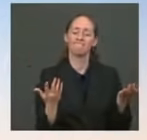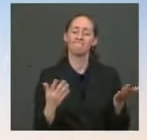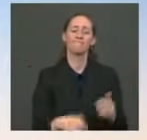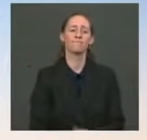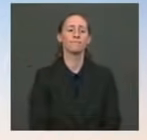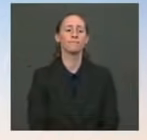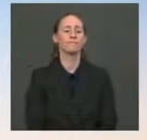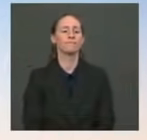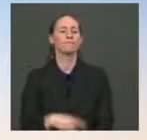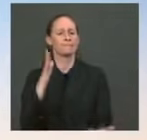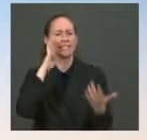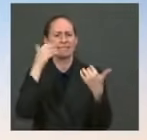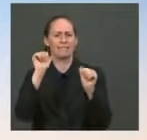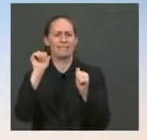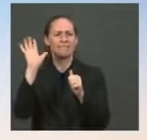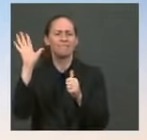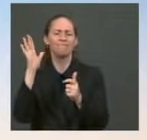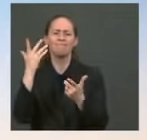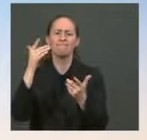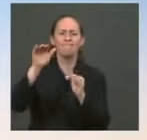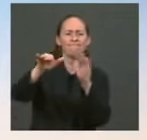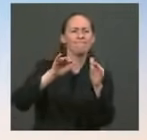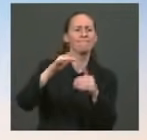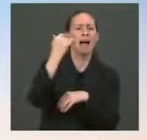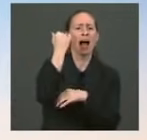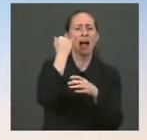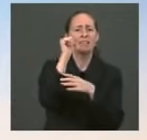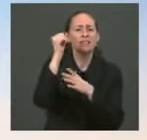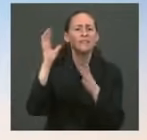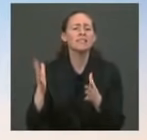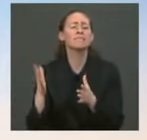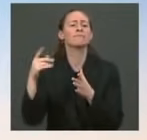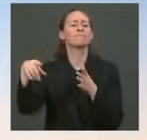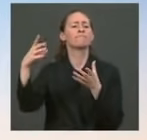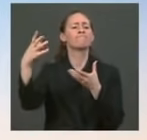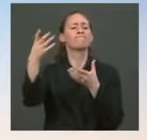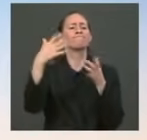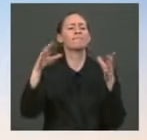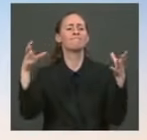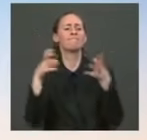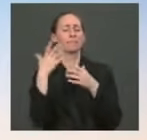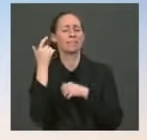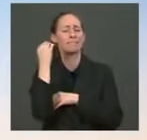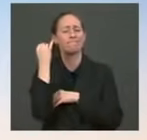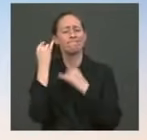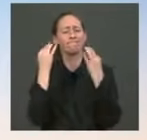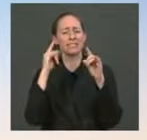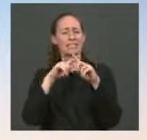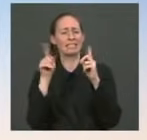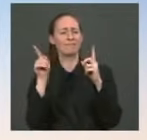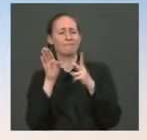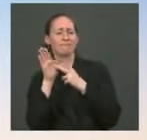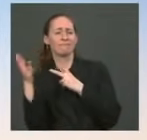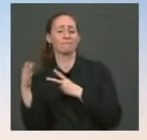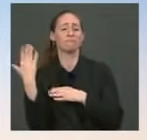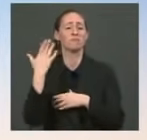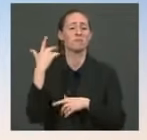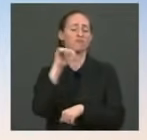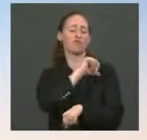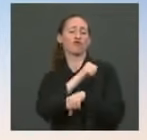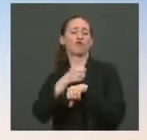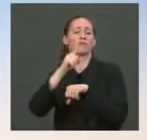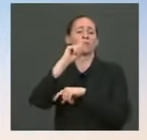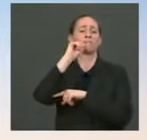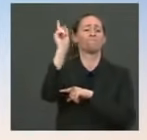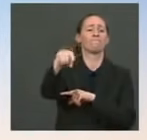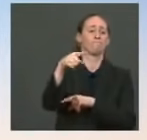going to engage with advocates, engage with members, and also consider options like executive actions, which is something that we did not act on because we wanted to